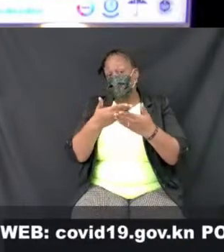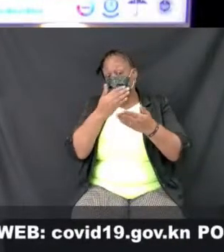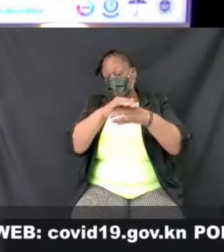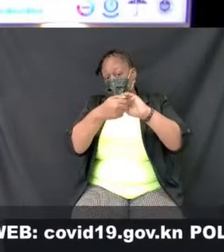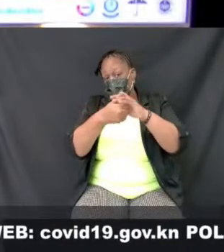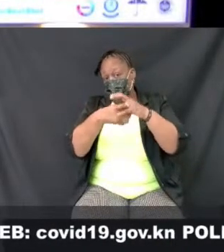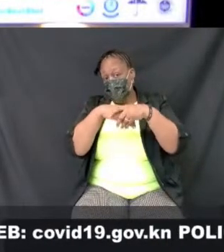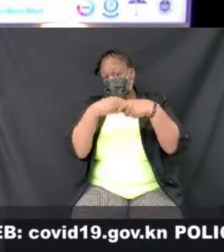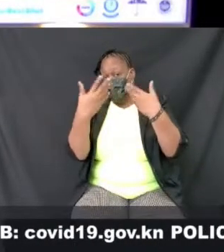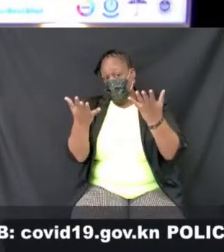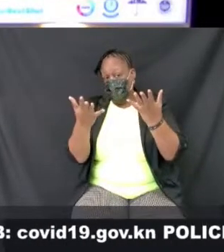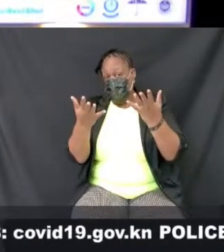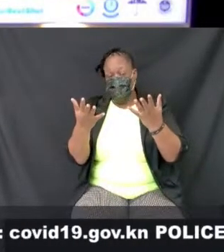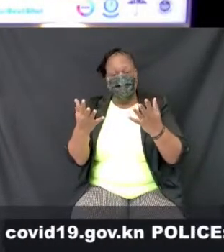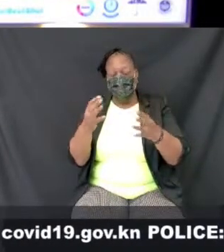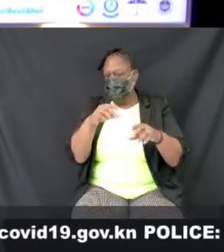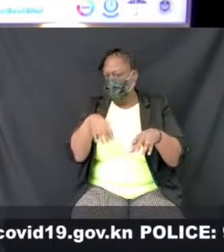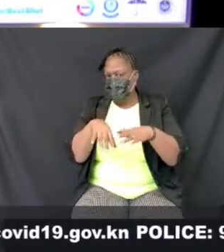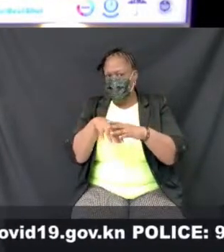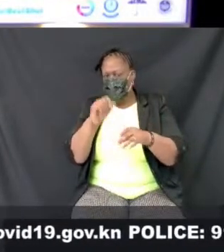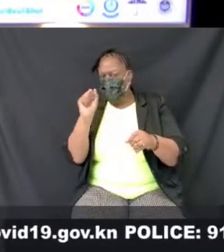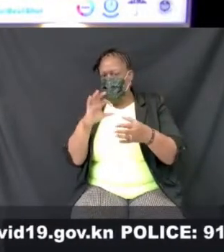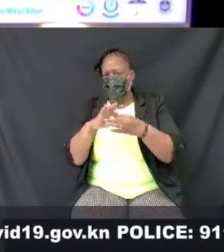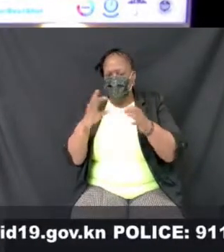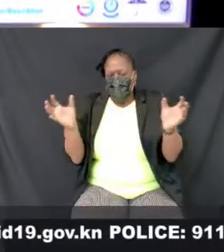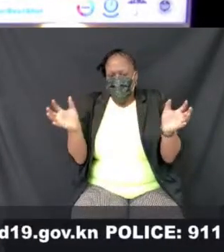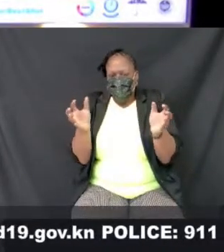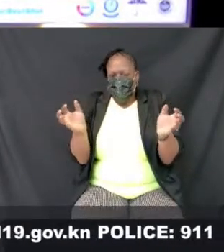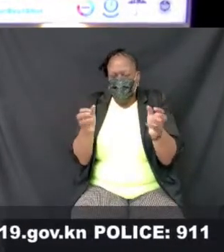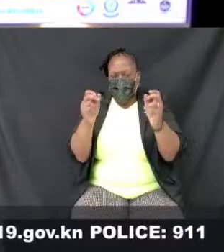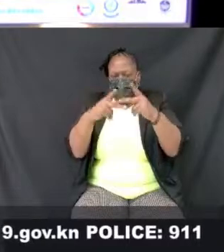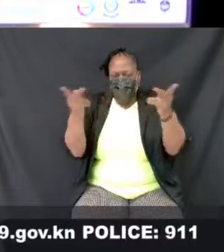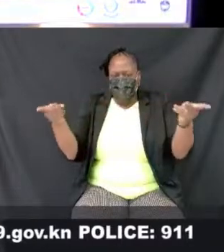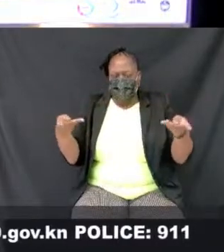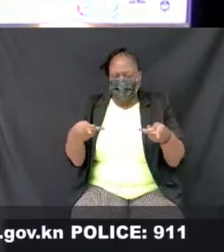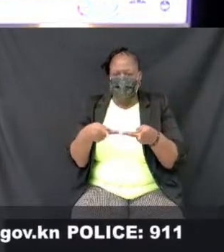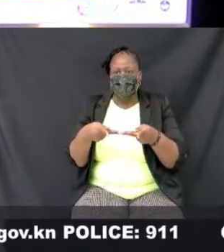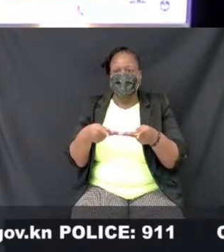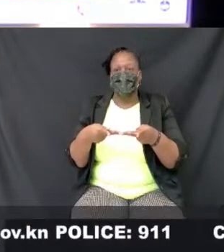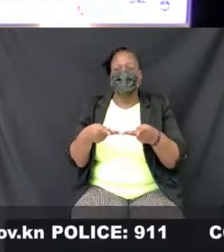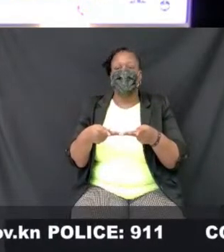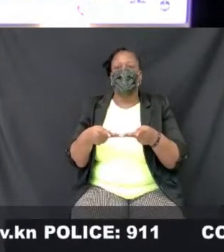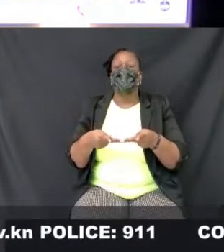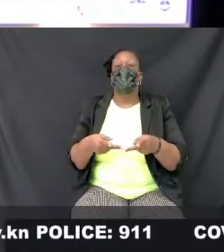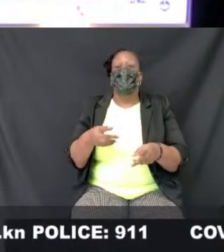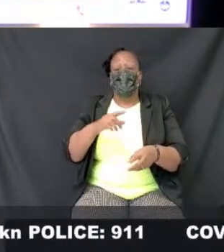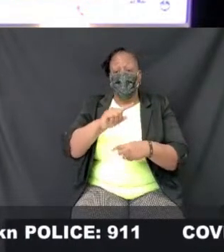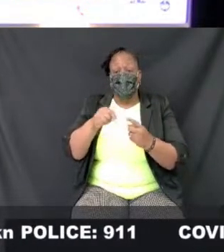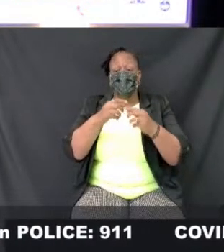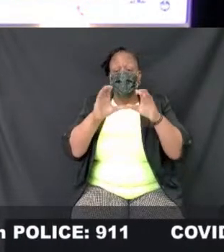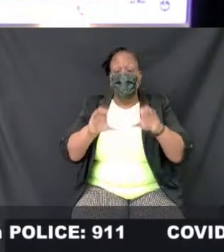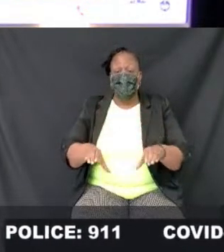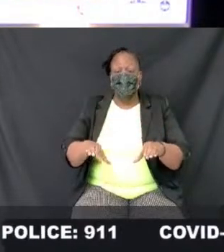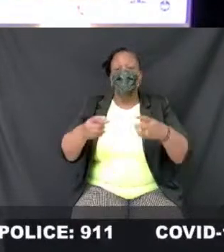behavior, avoid crowds and crowded places, and where possible, get vaccinated. Thank you.